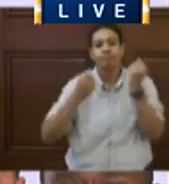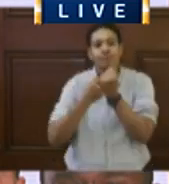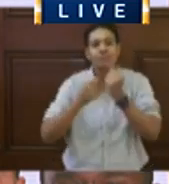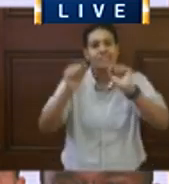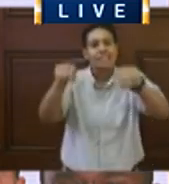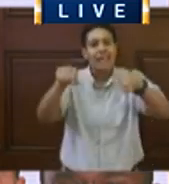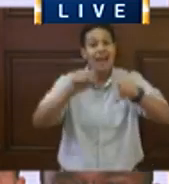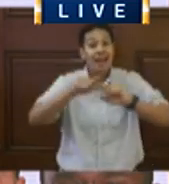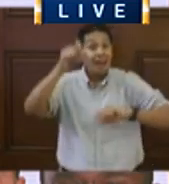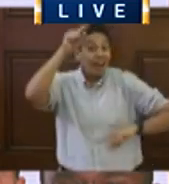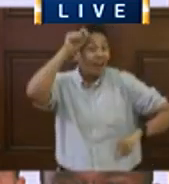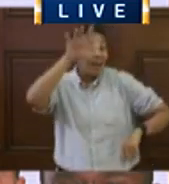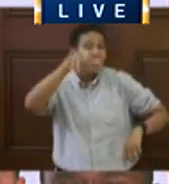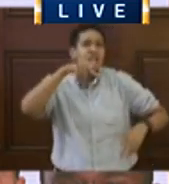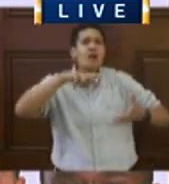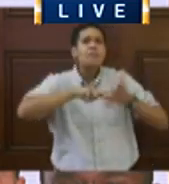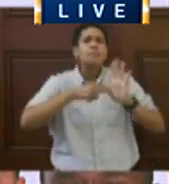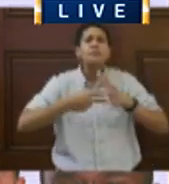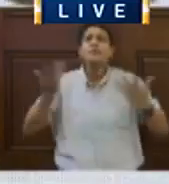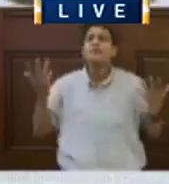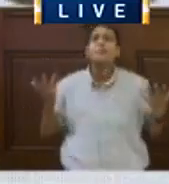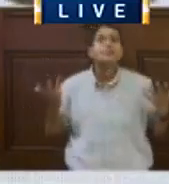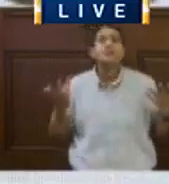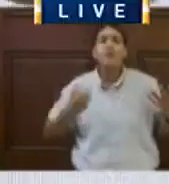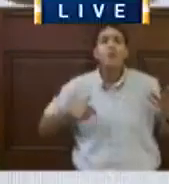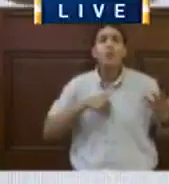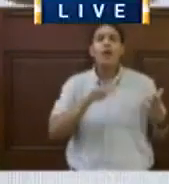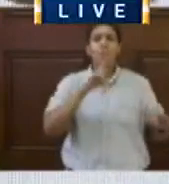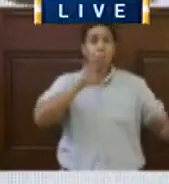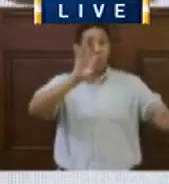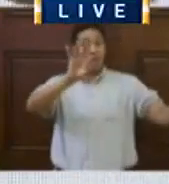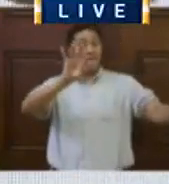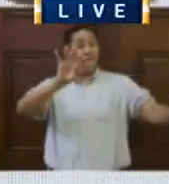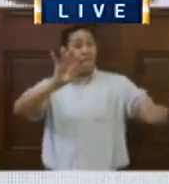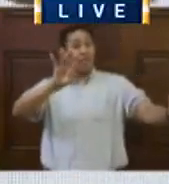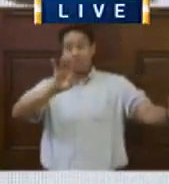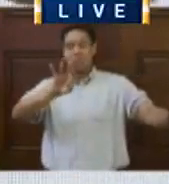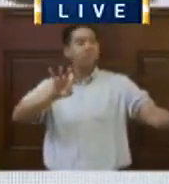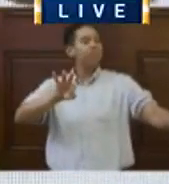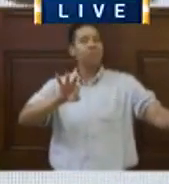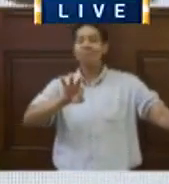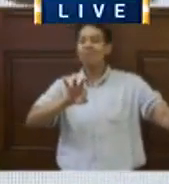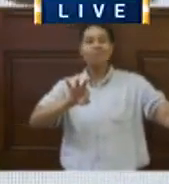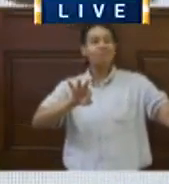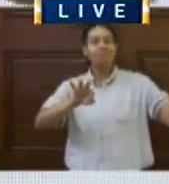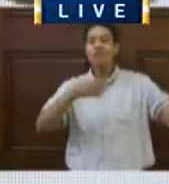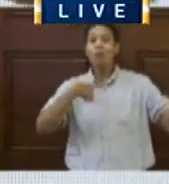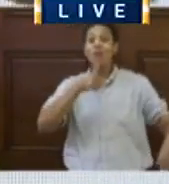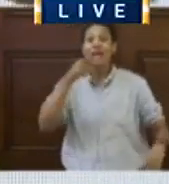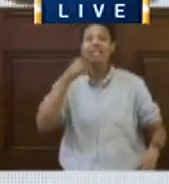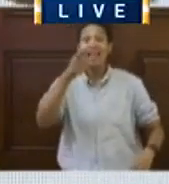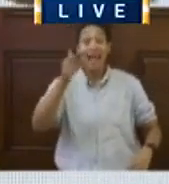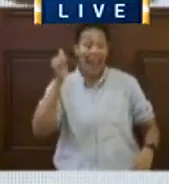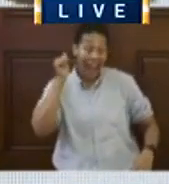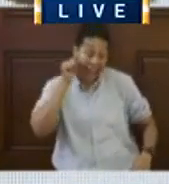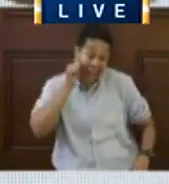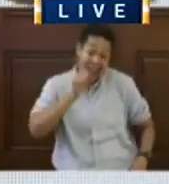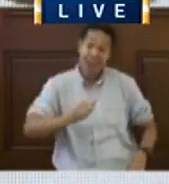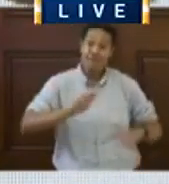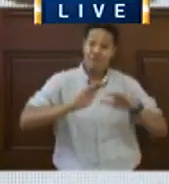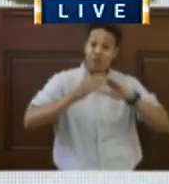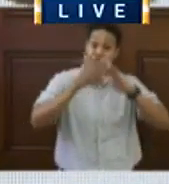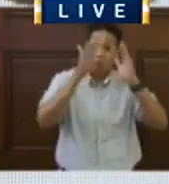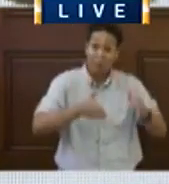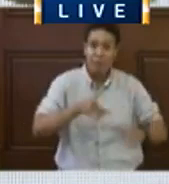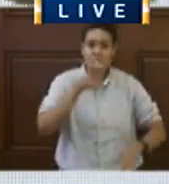not to say that we have perfected it. And this is not here saying that every single Jamaican who